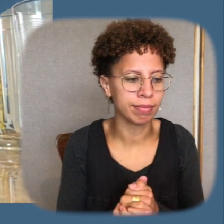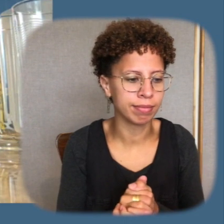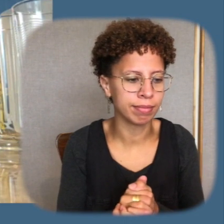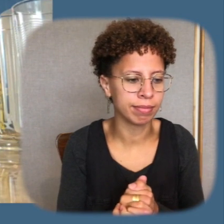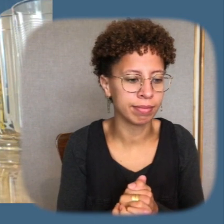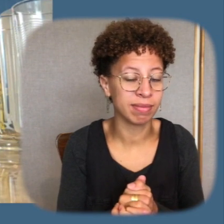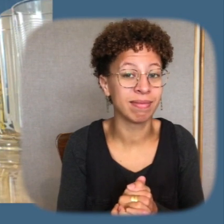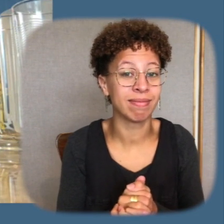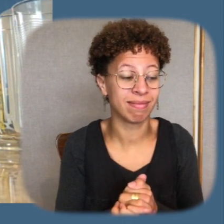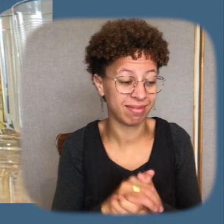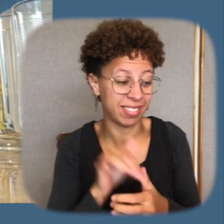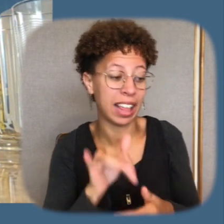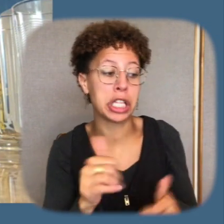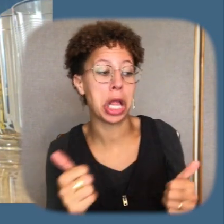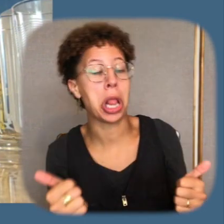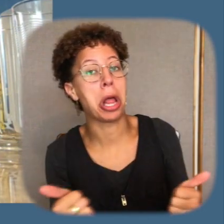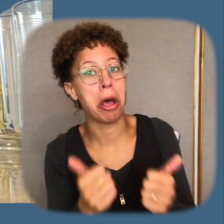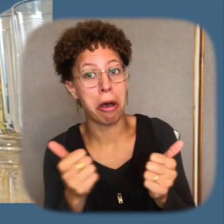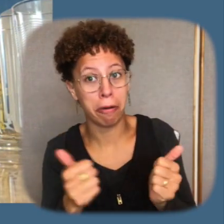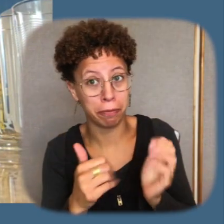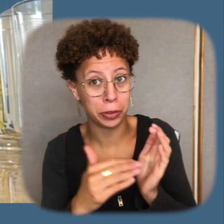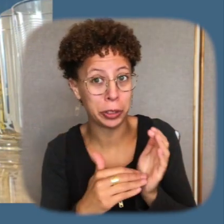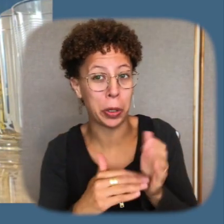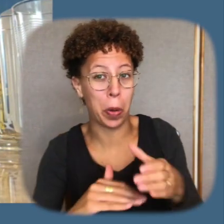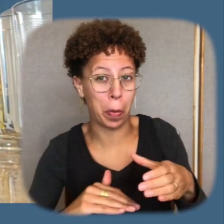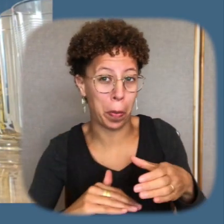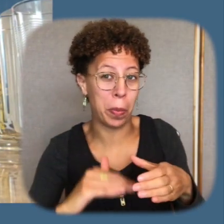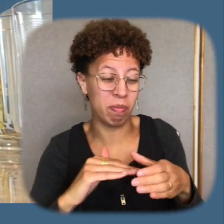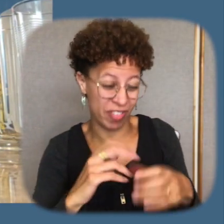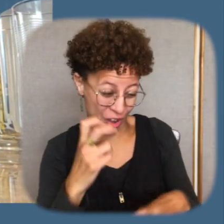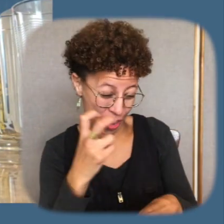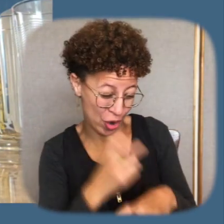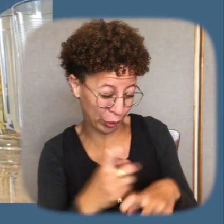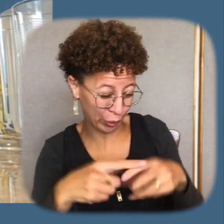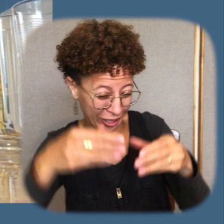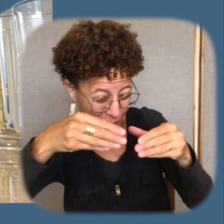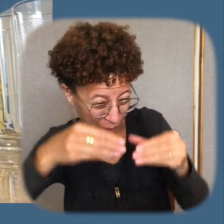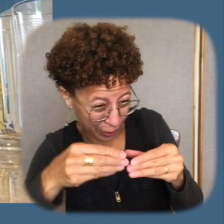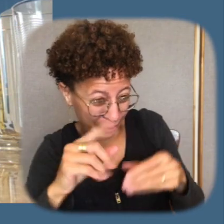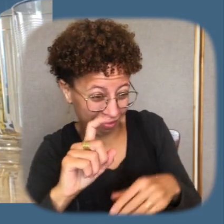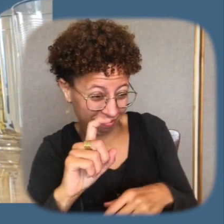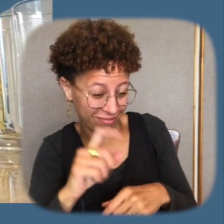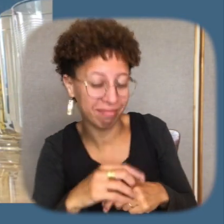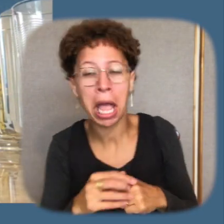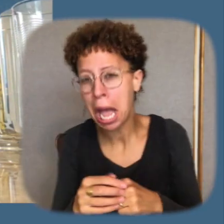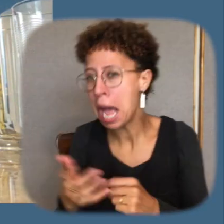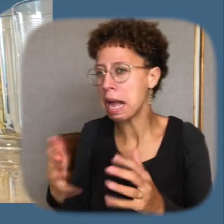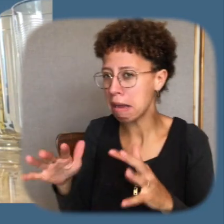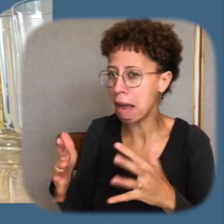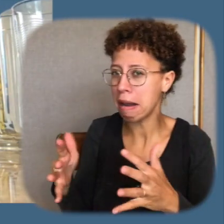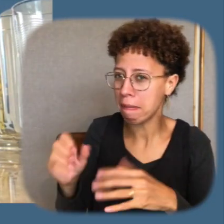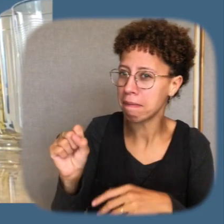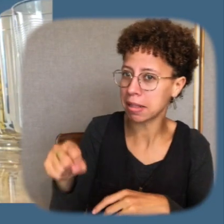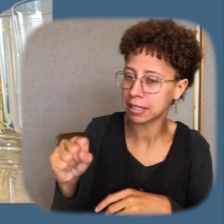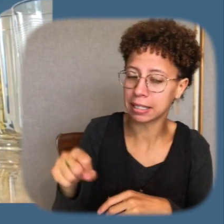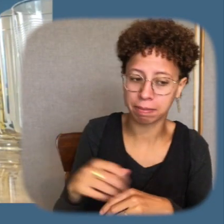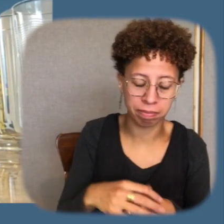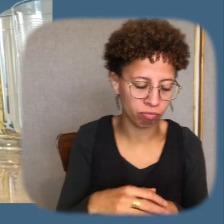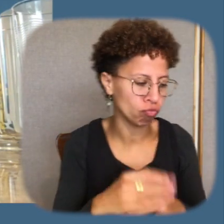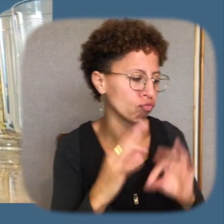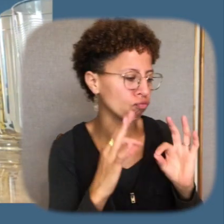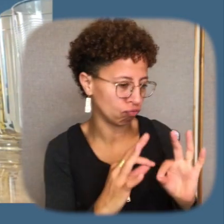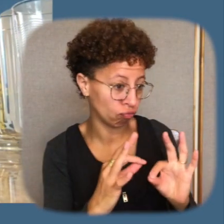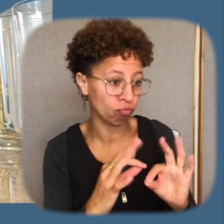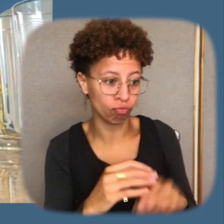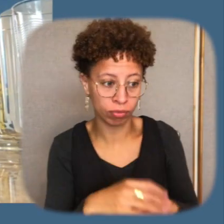That's a lot of dish soap. Is it hard to squeeze? Kind of, yes. Okay, is that